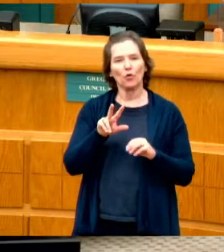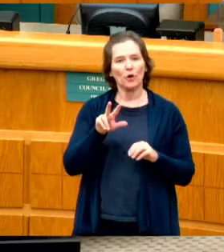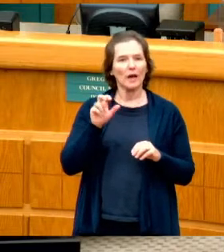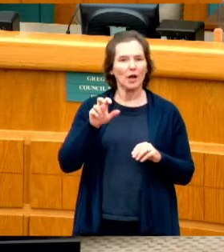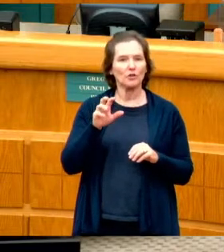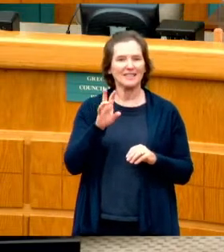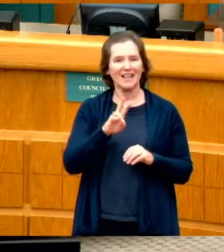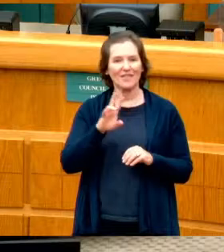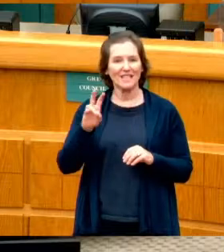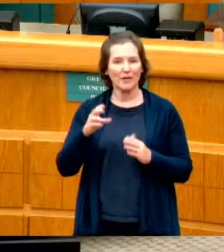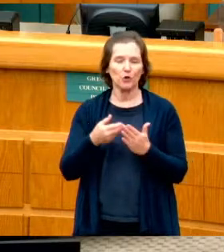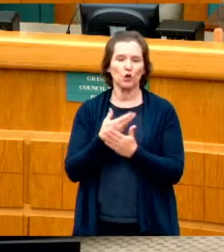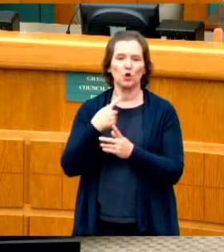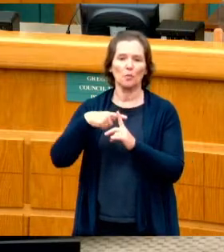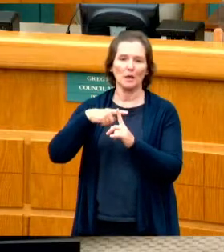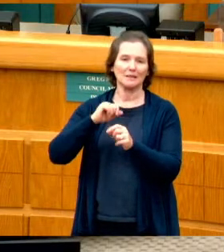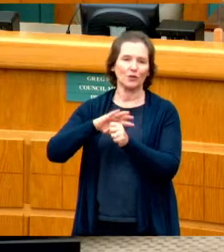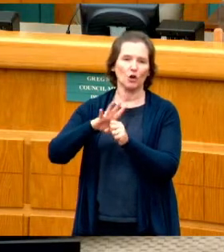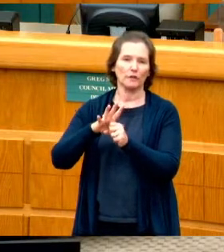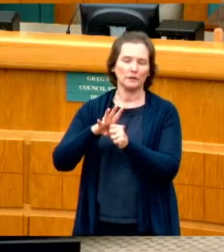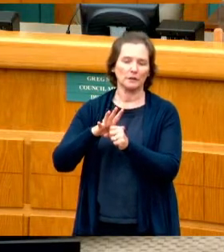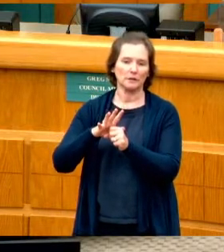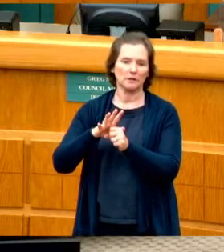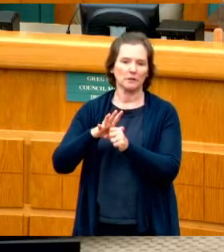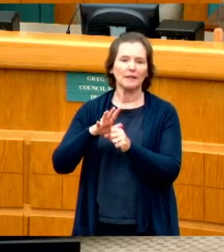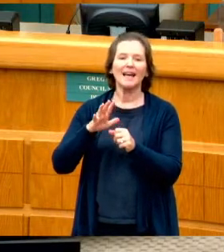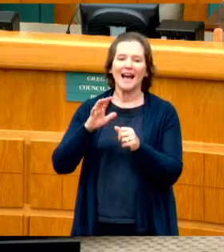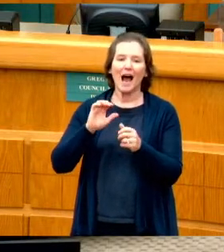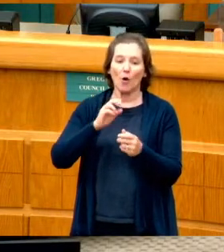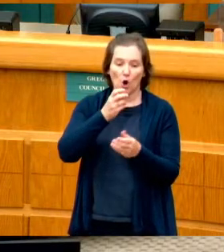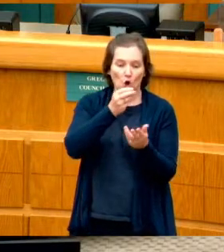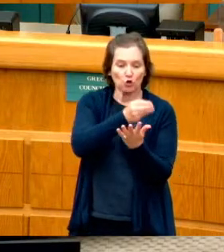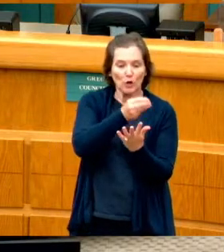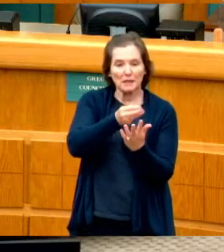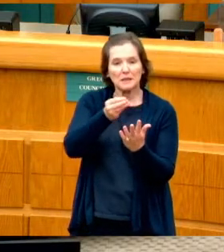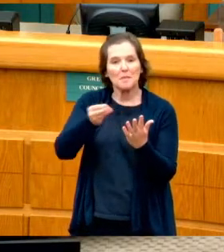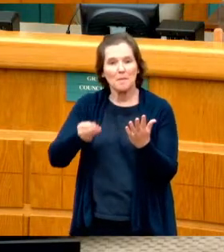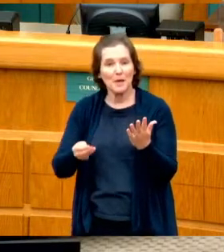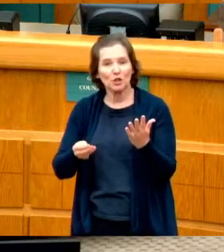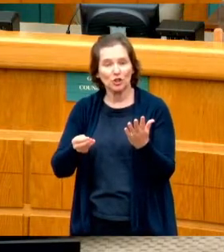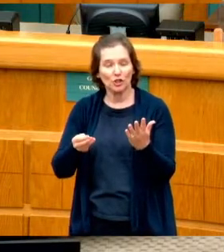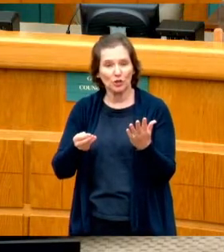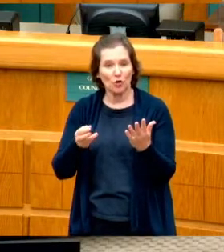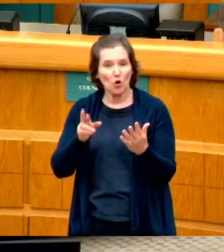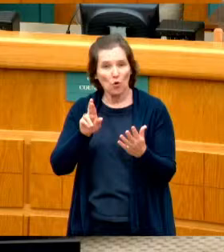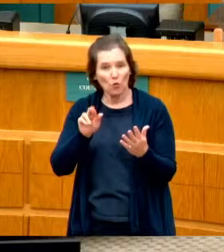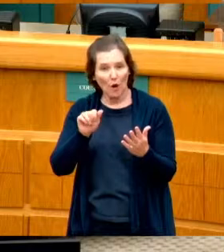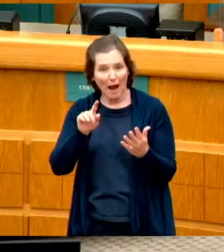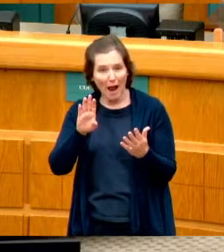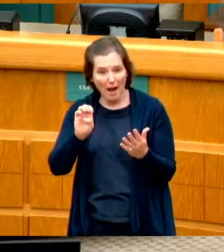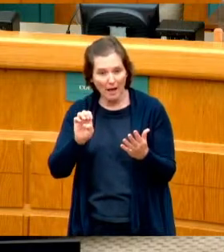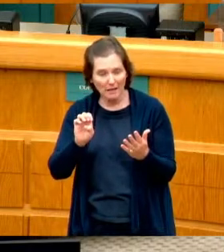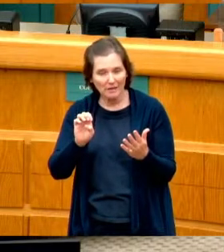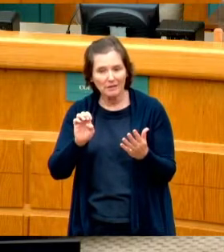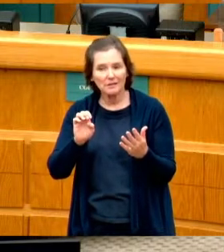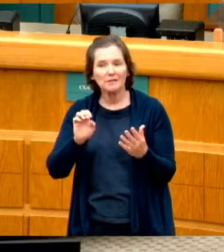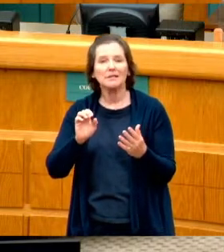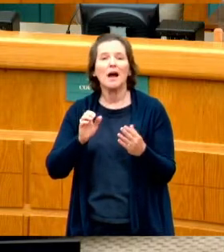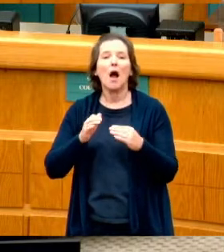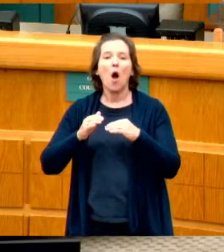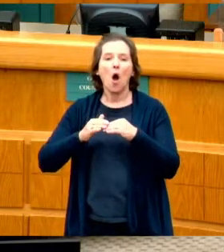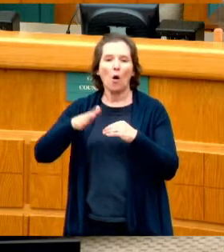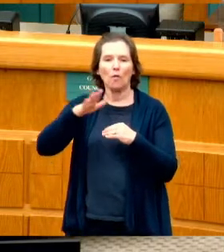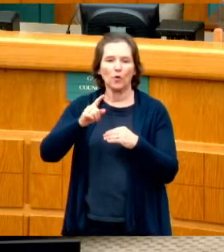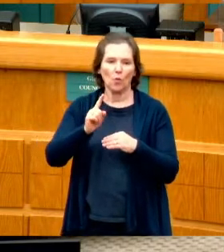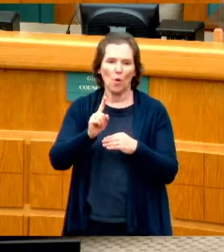currently have a transmission rate that's over 1, which means that you really have to work hard to get those numbers down if you're going